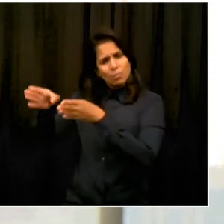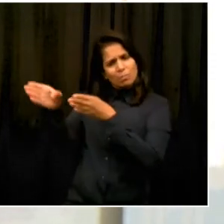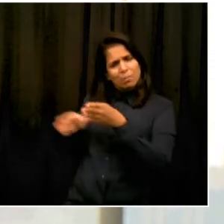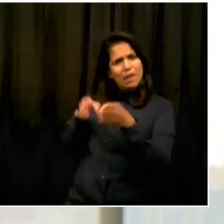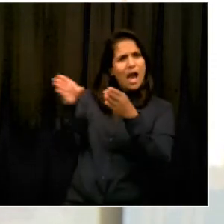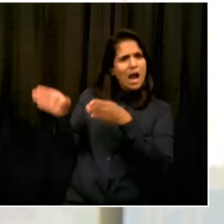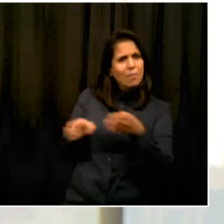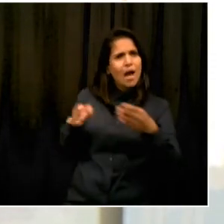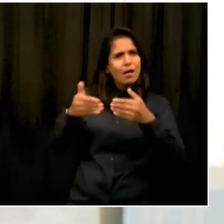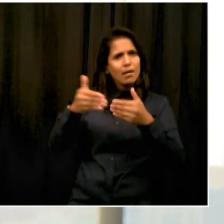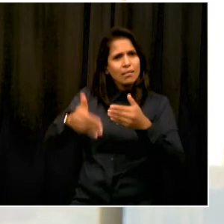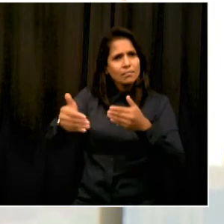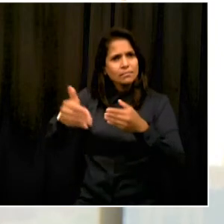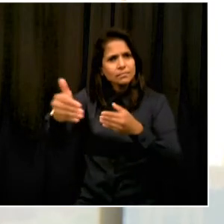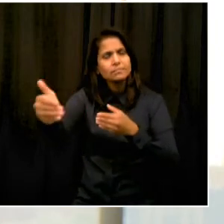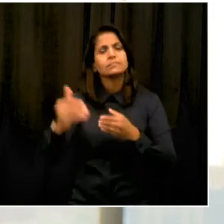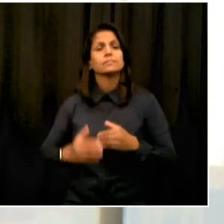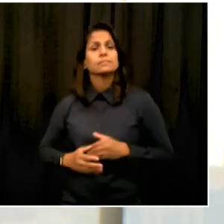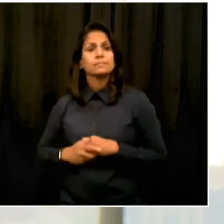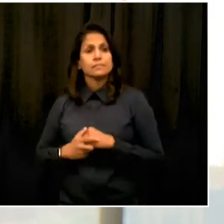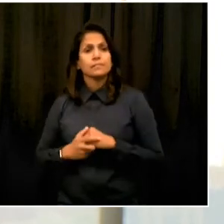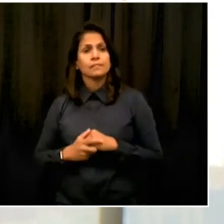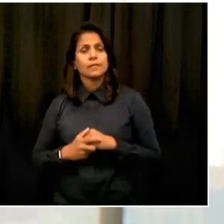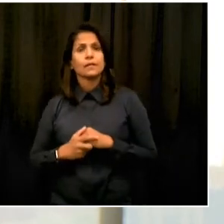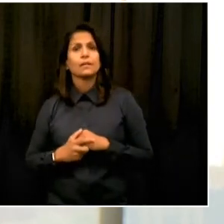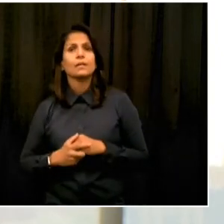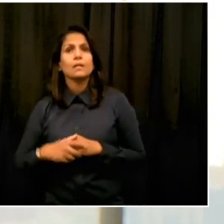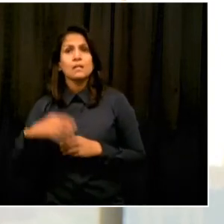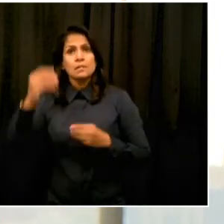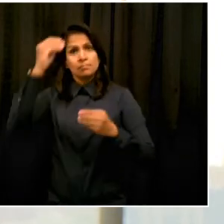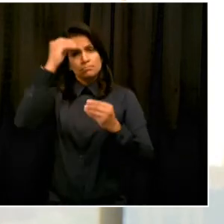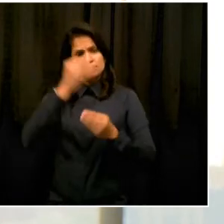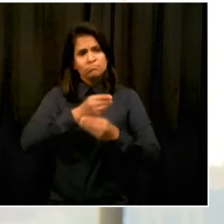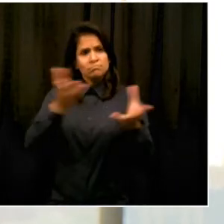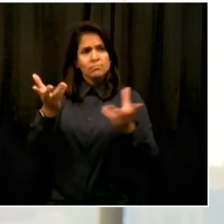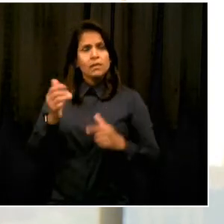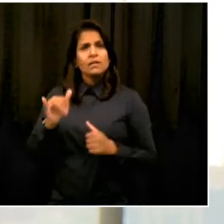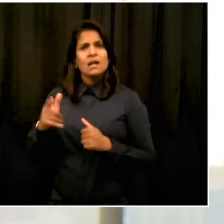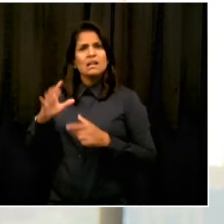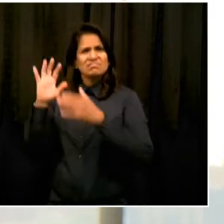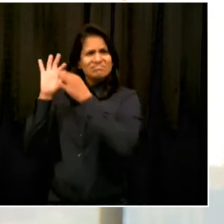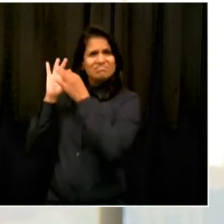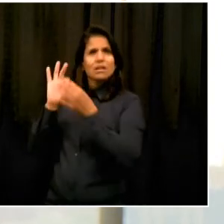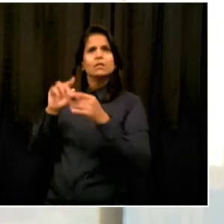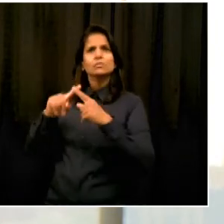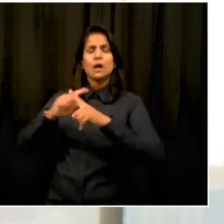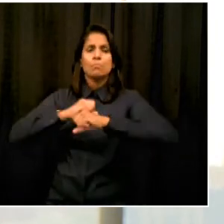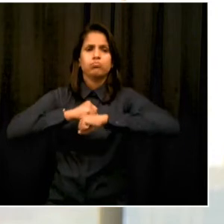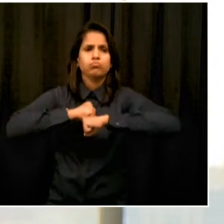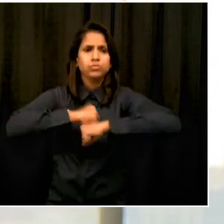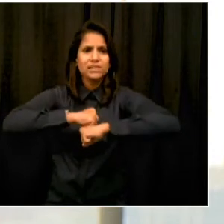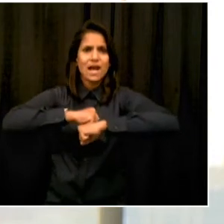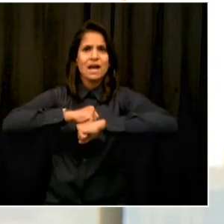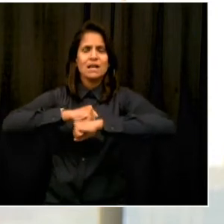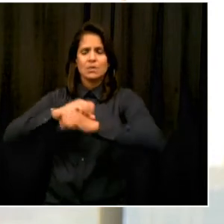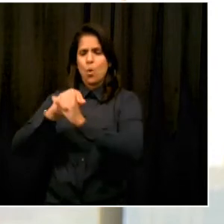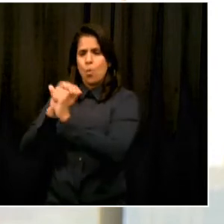economy then depends on taking everything we've learned and building rapidly upon